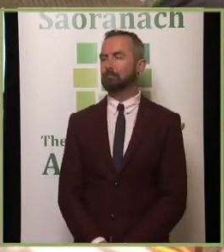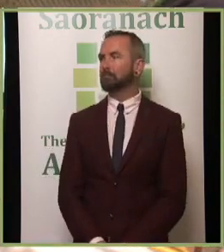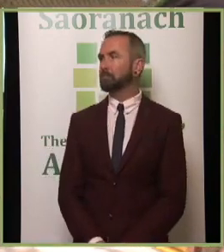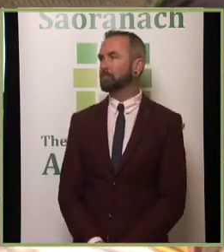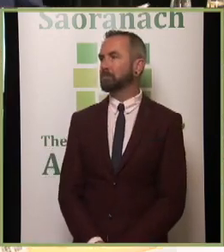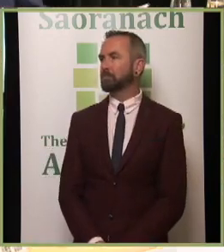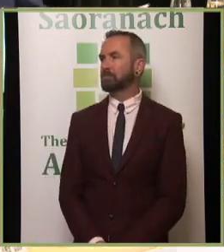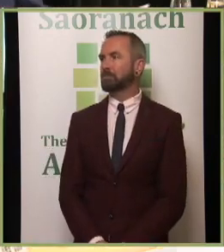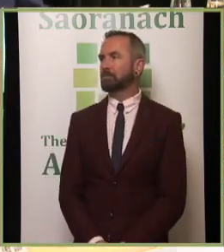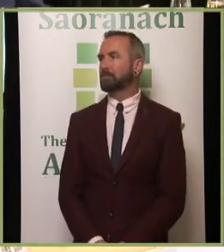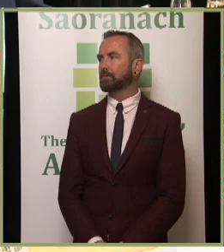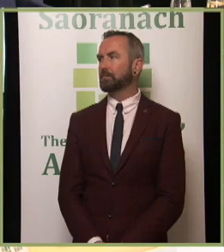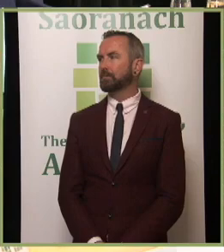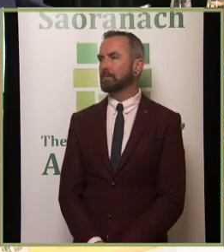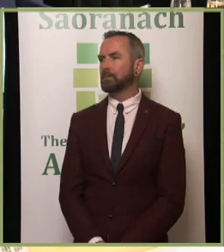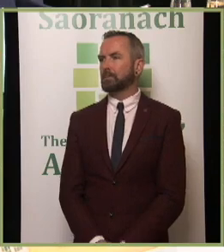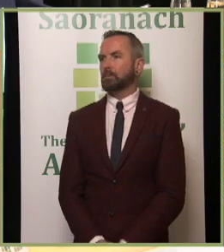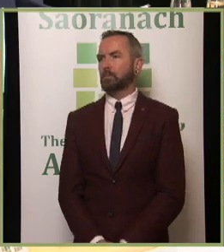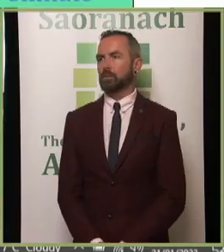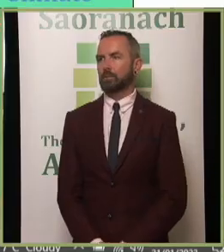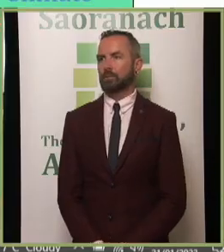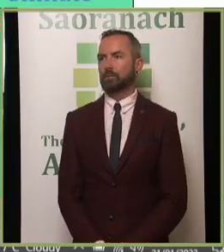Yeah. Is it?